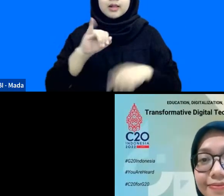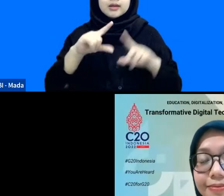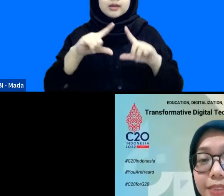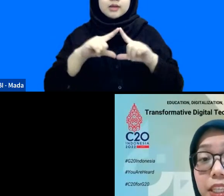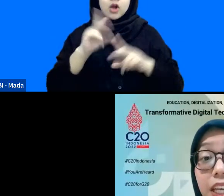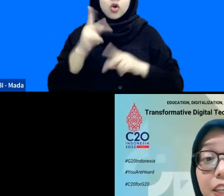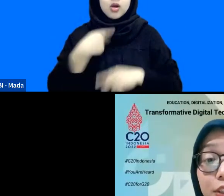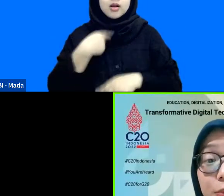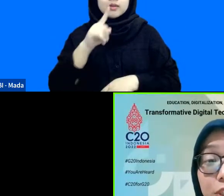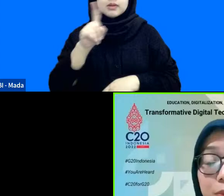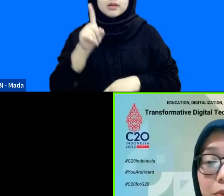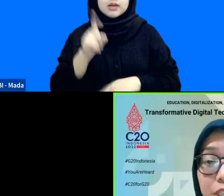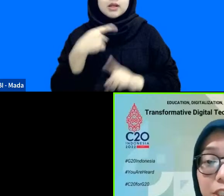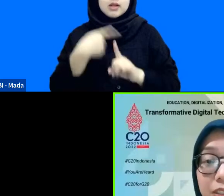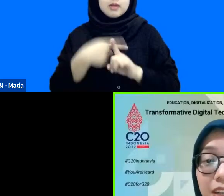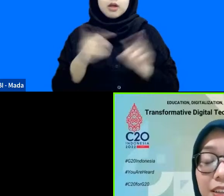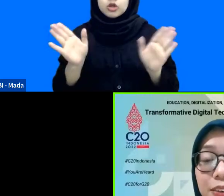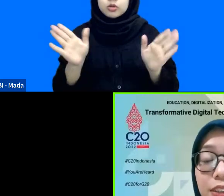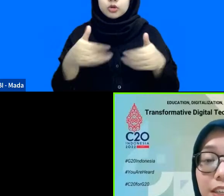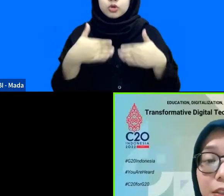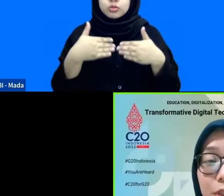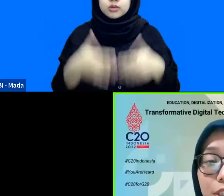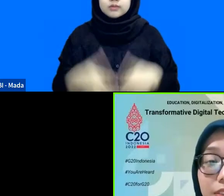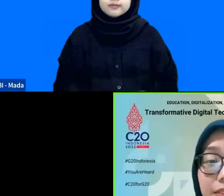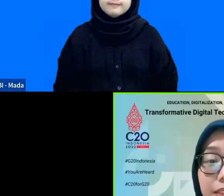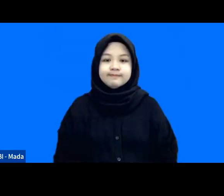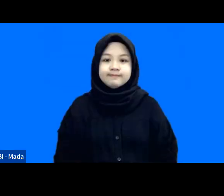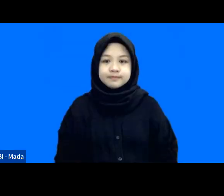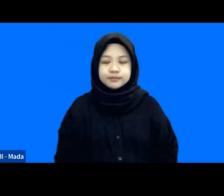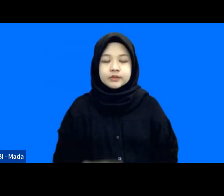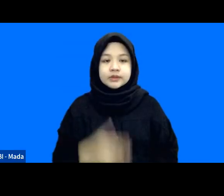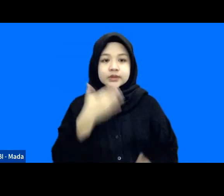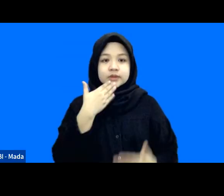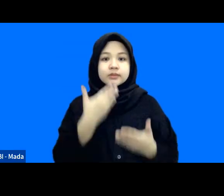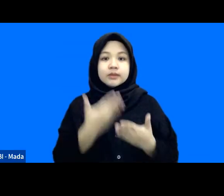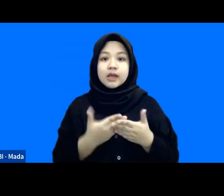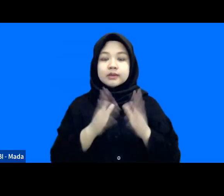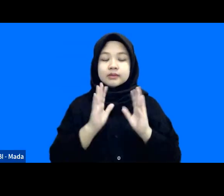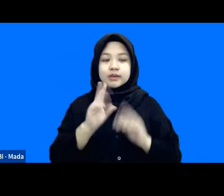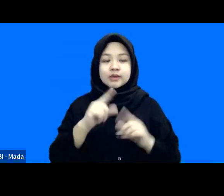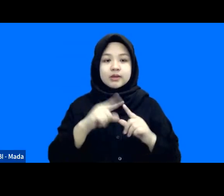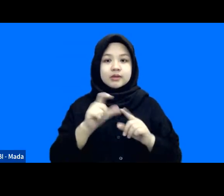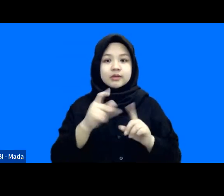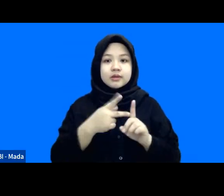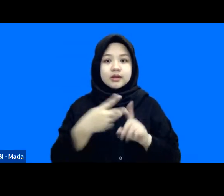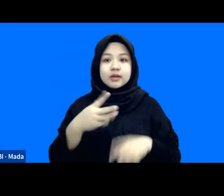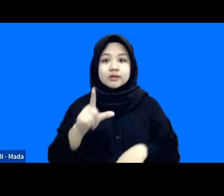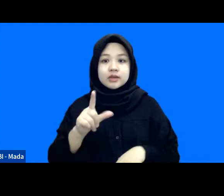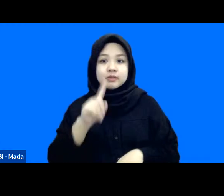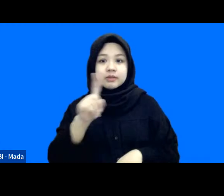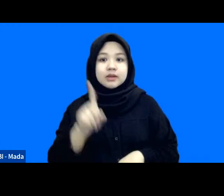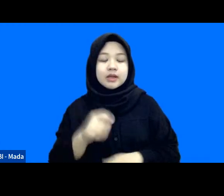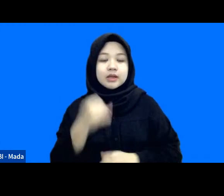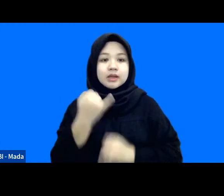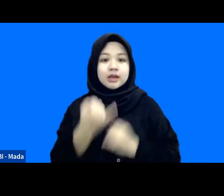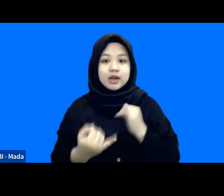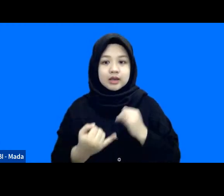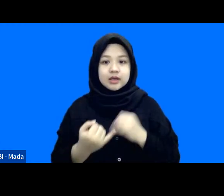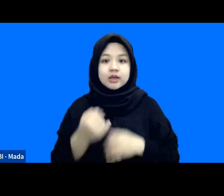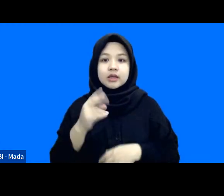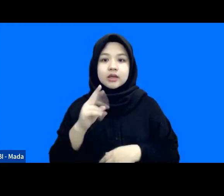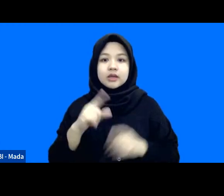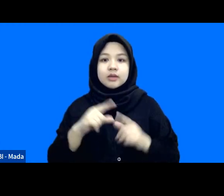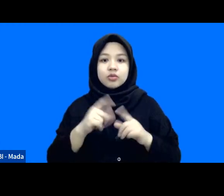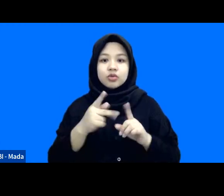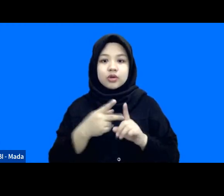Thank you. Thank you so much, Rachel. So the last question is for Rachel Berman. During the COVID-19 pandemic, how